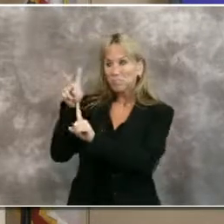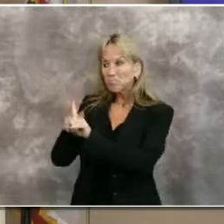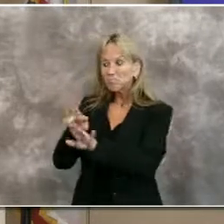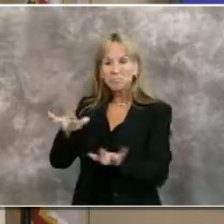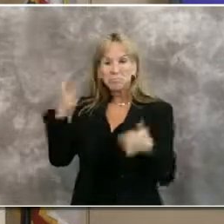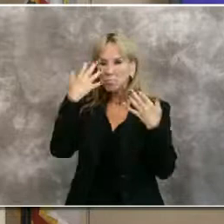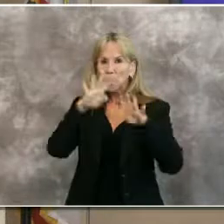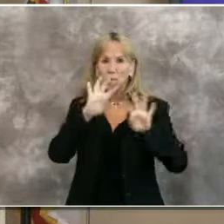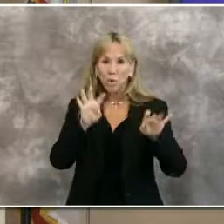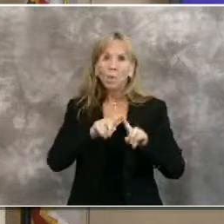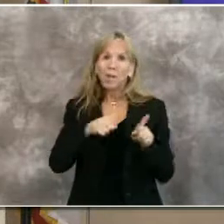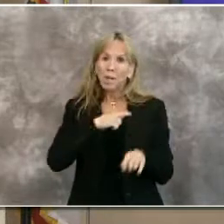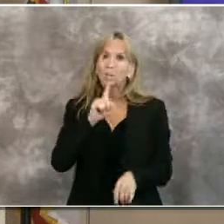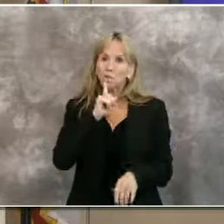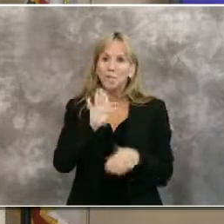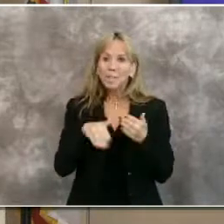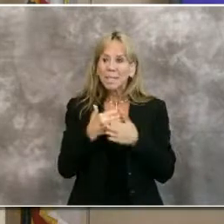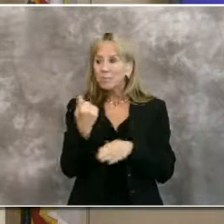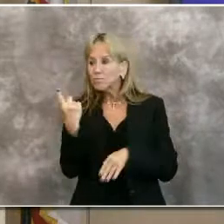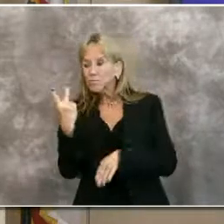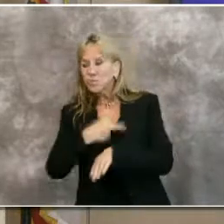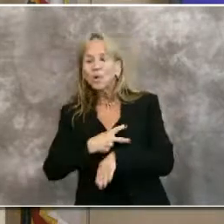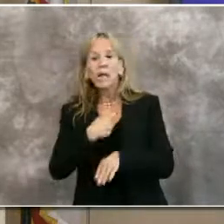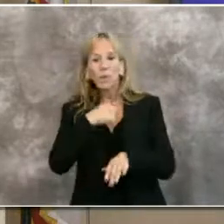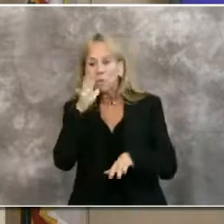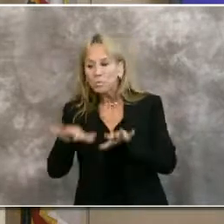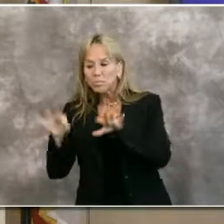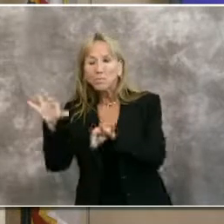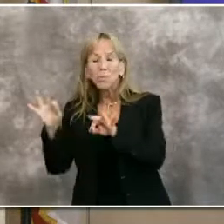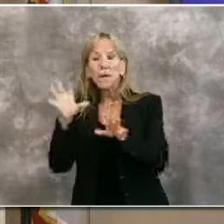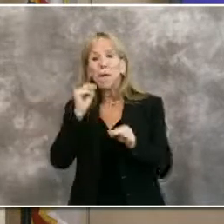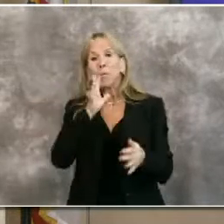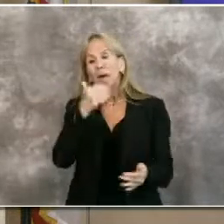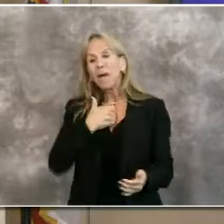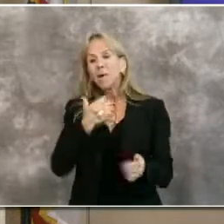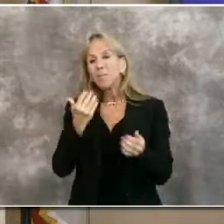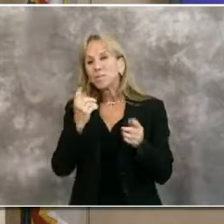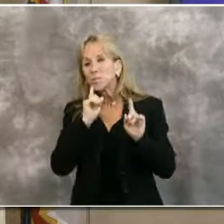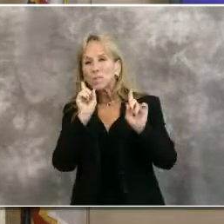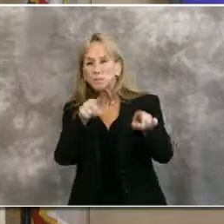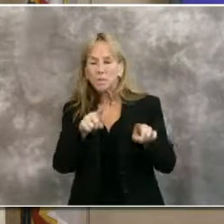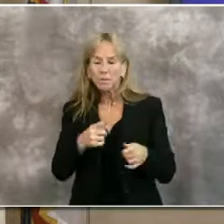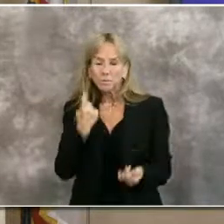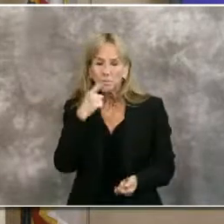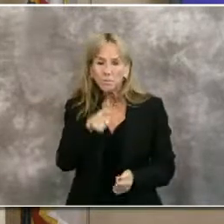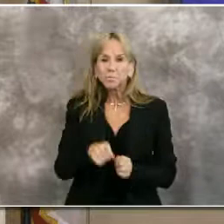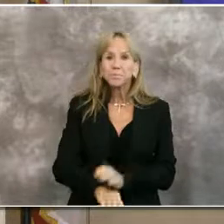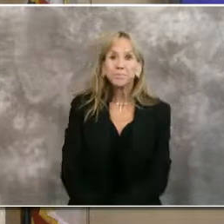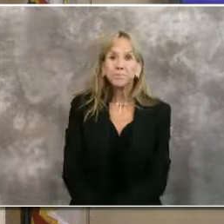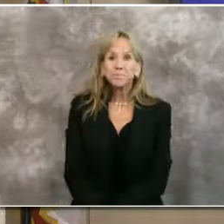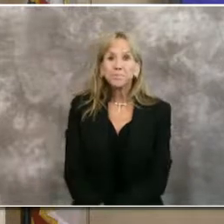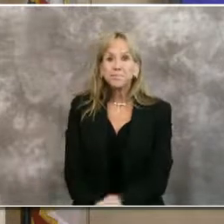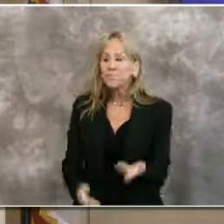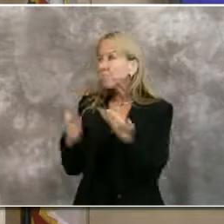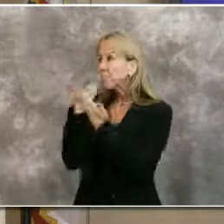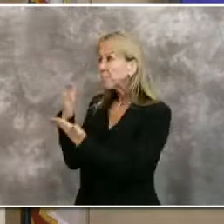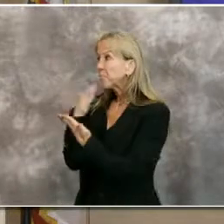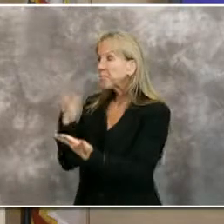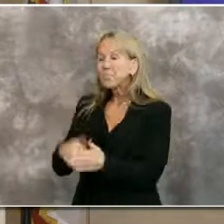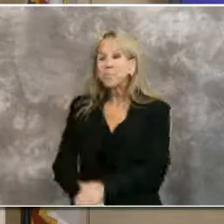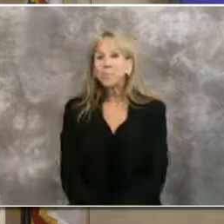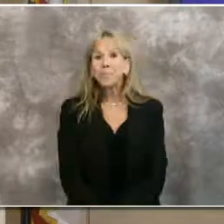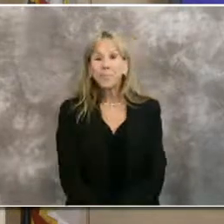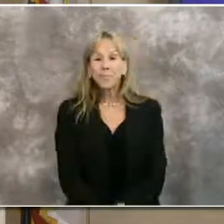chance to over the next couple of days, and we'll try to prepare an appropriate response. Okay. Thank you. Next